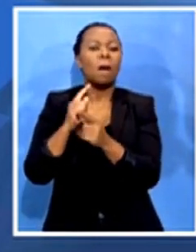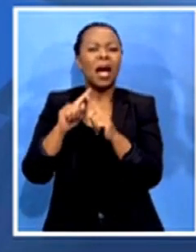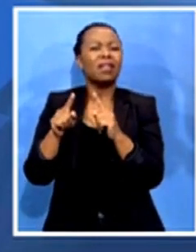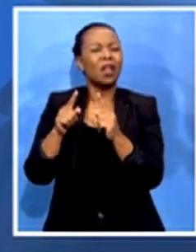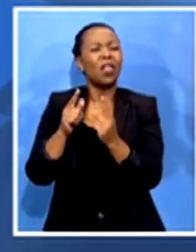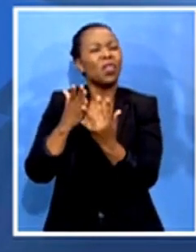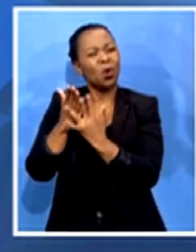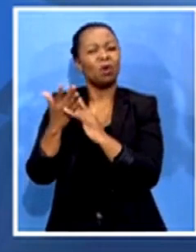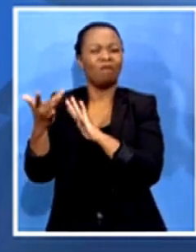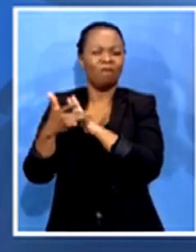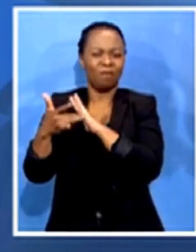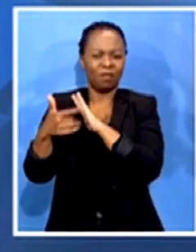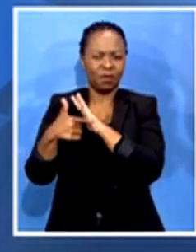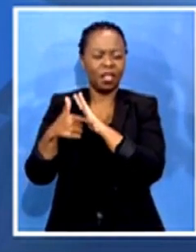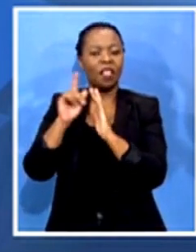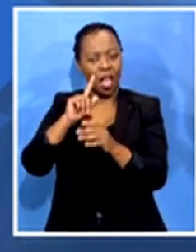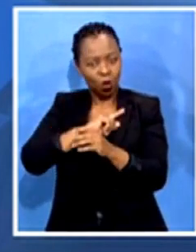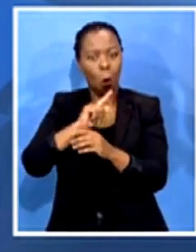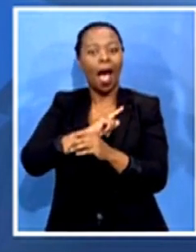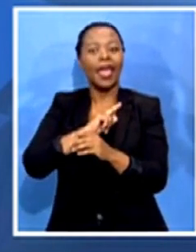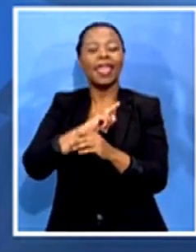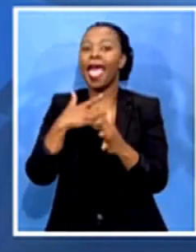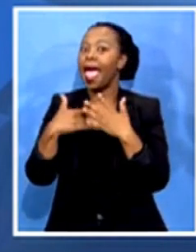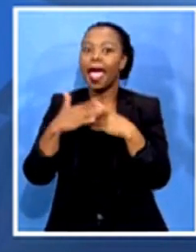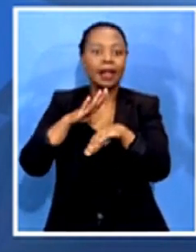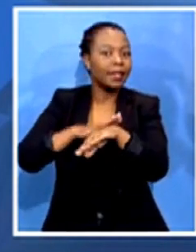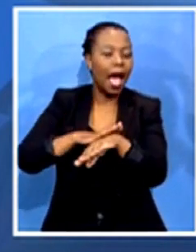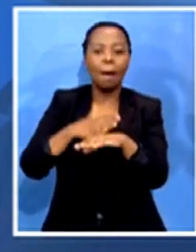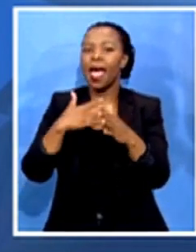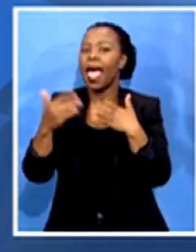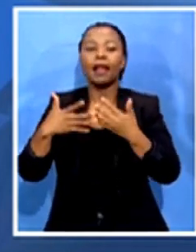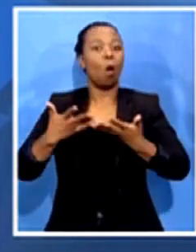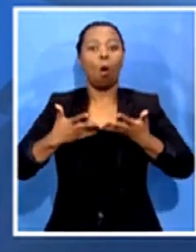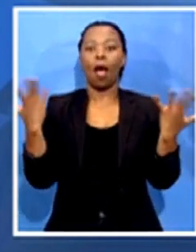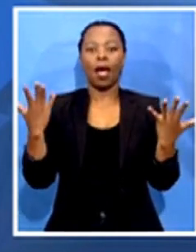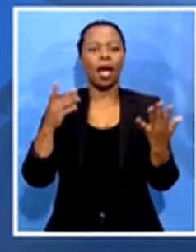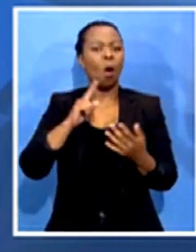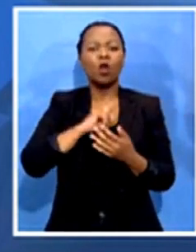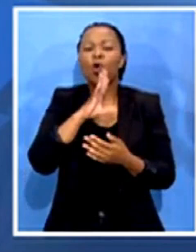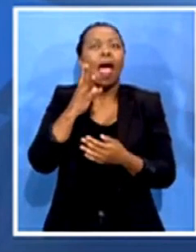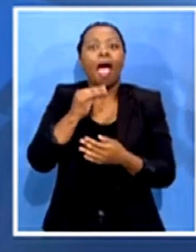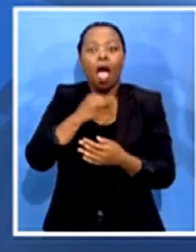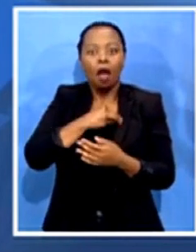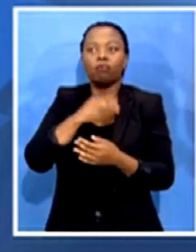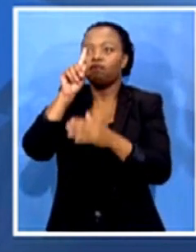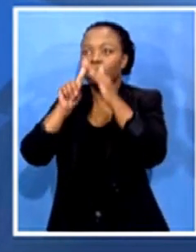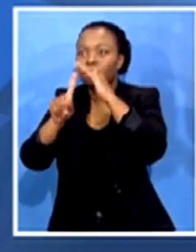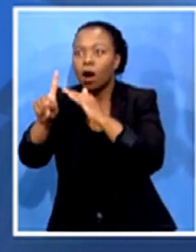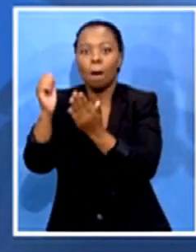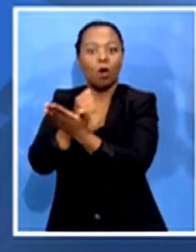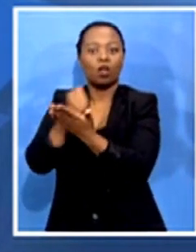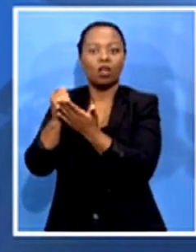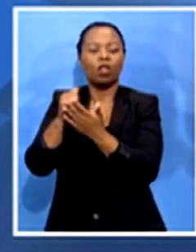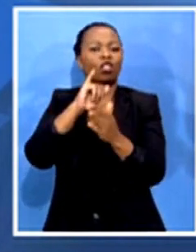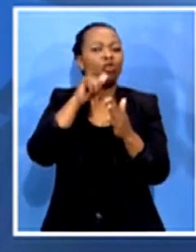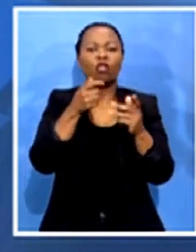paid anytime, anywhere, because they don't even have to go to a post office. They can go to a retail shop or they can go to an